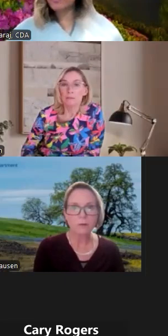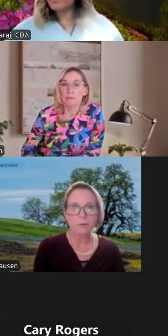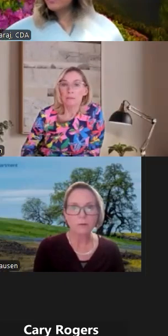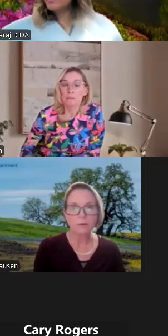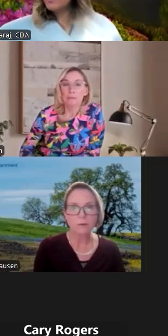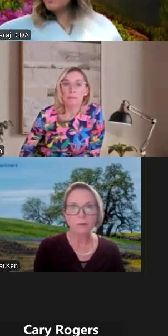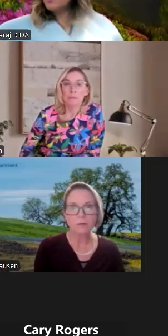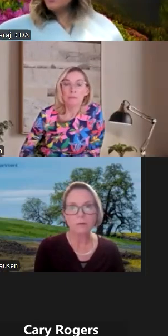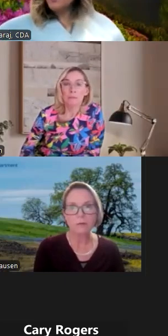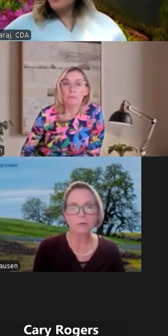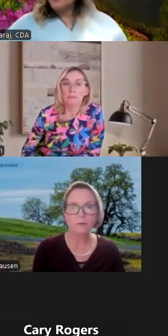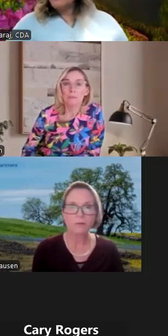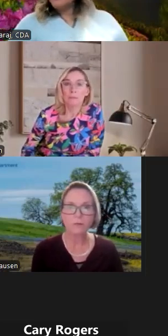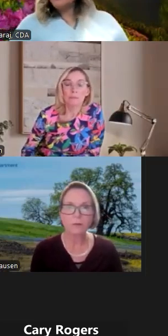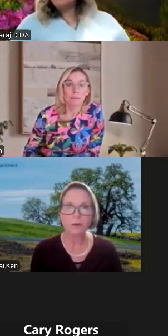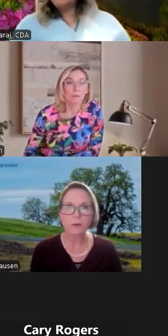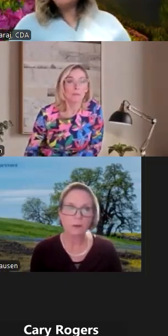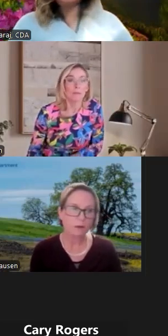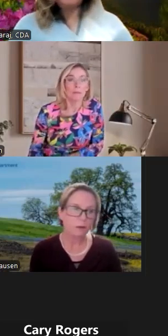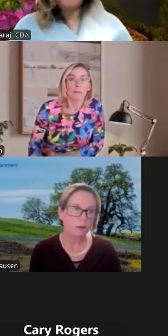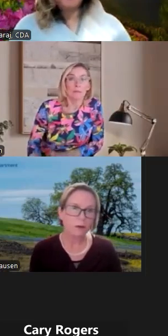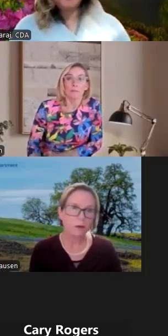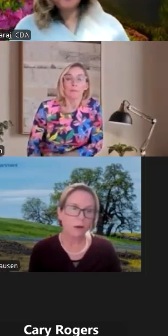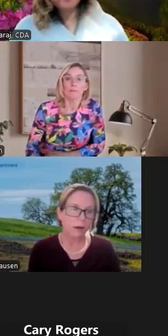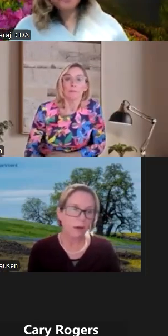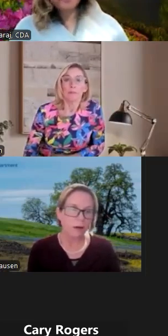where the leadership would sit.